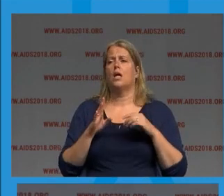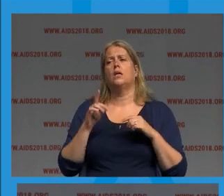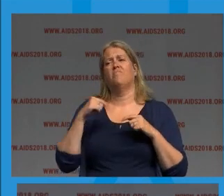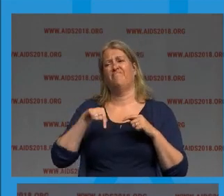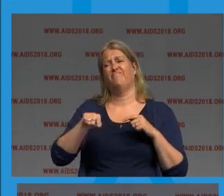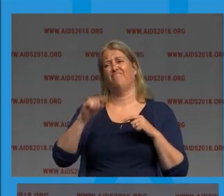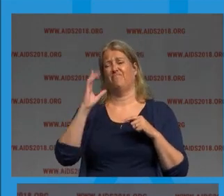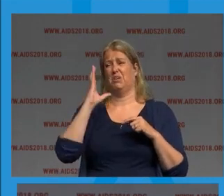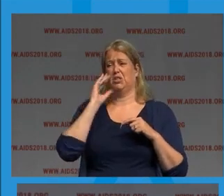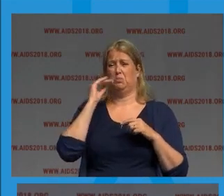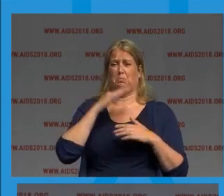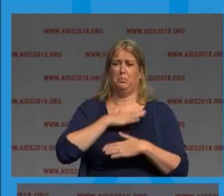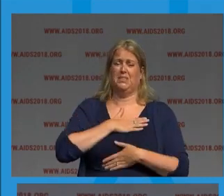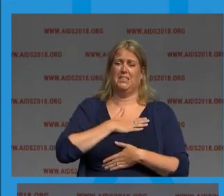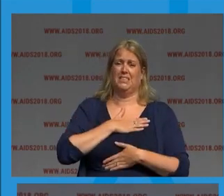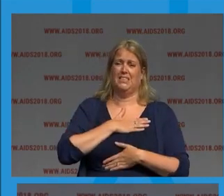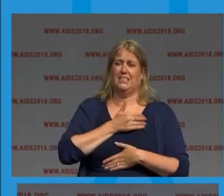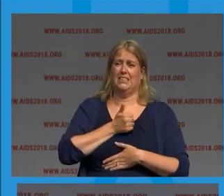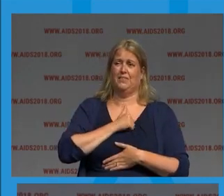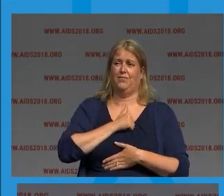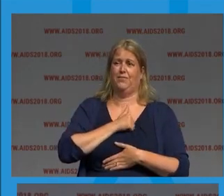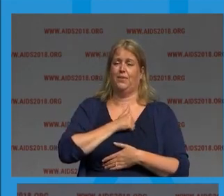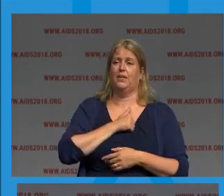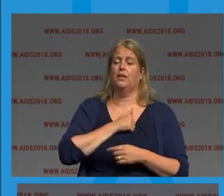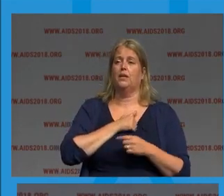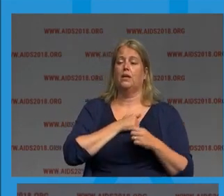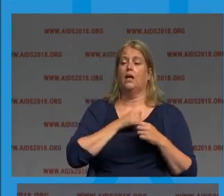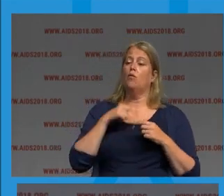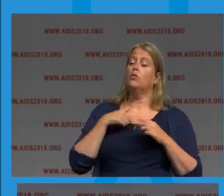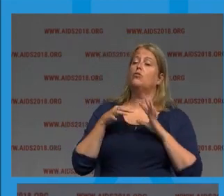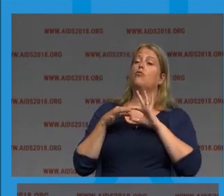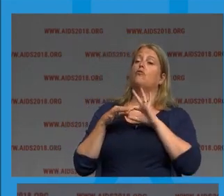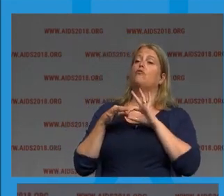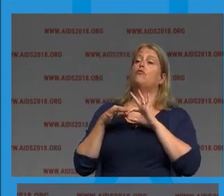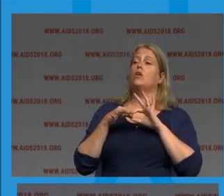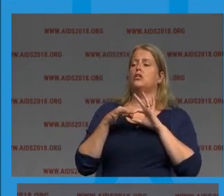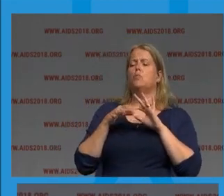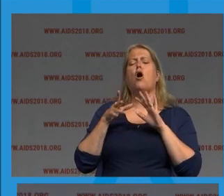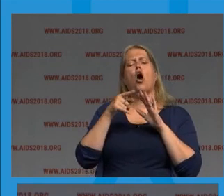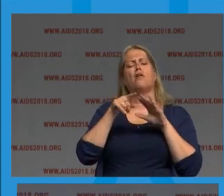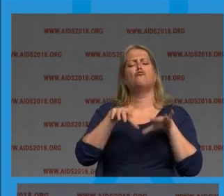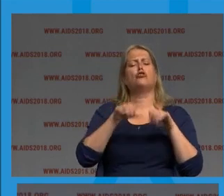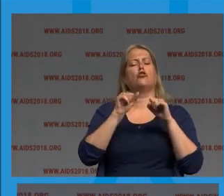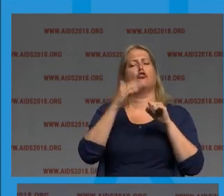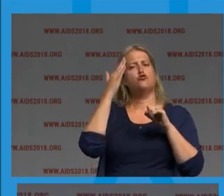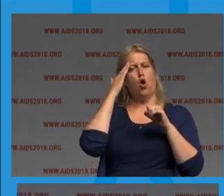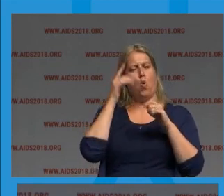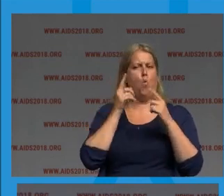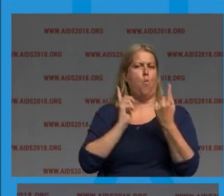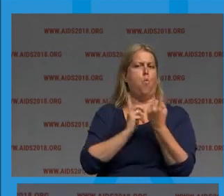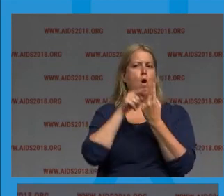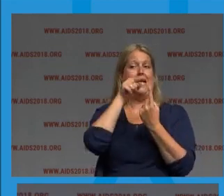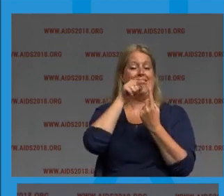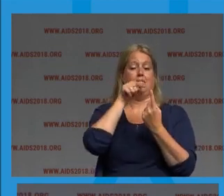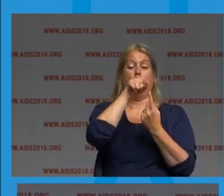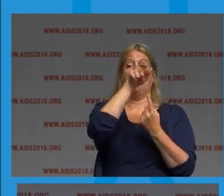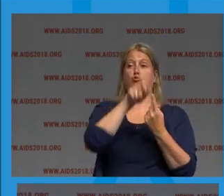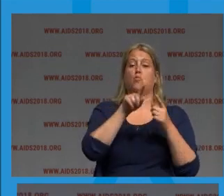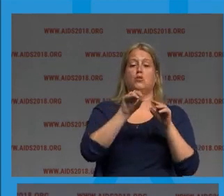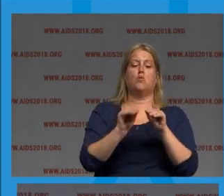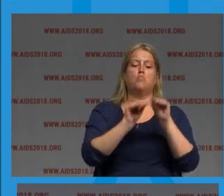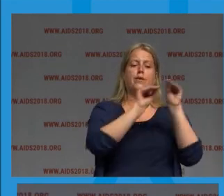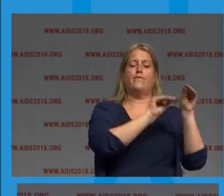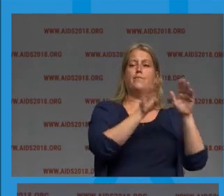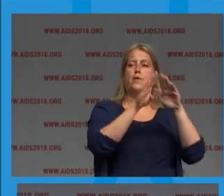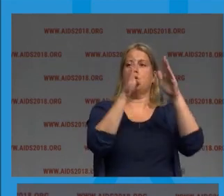where I was involved with, in a relationship or getting to know someone, and this person had to move from their home after